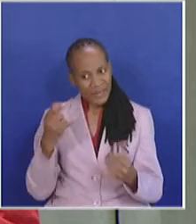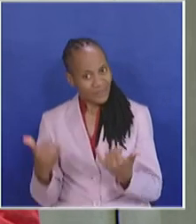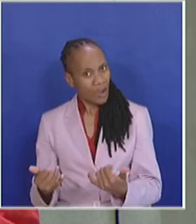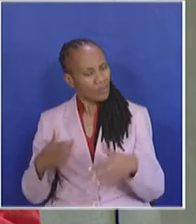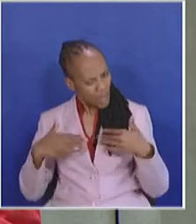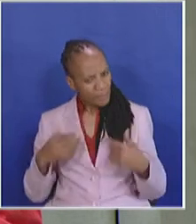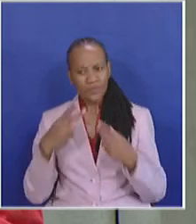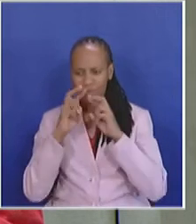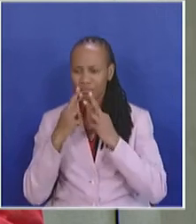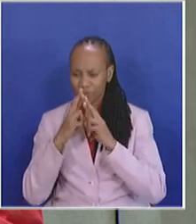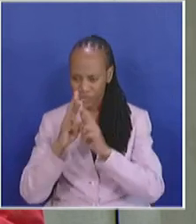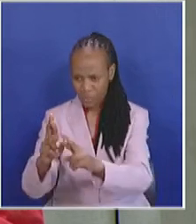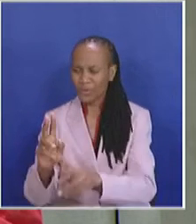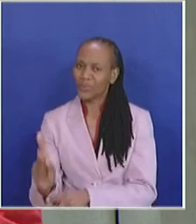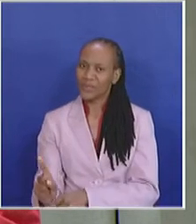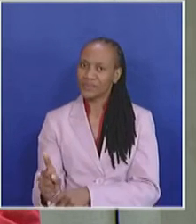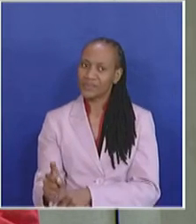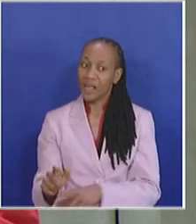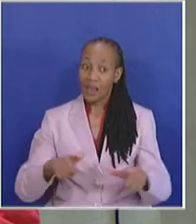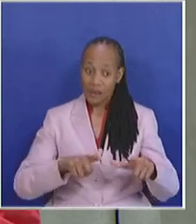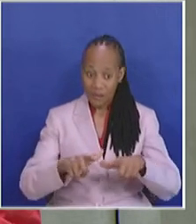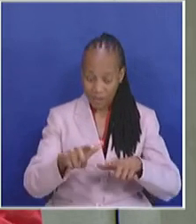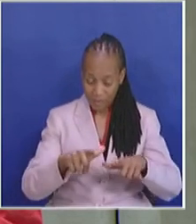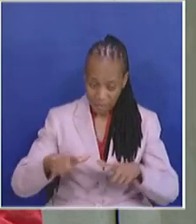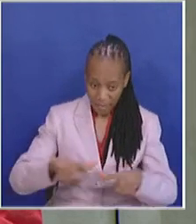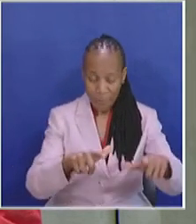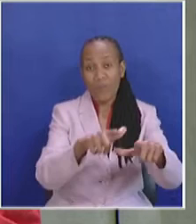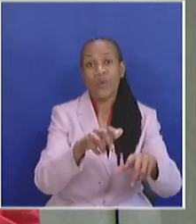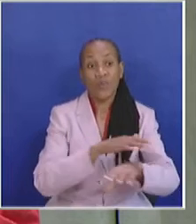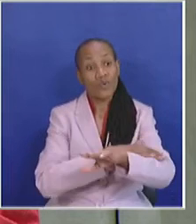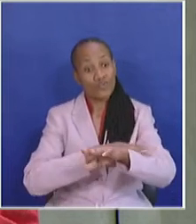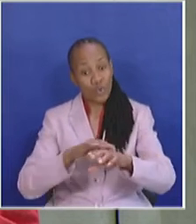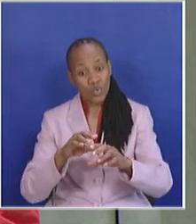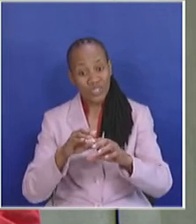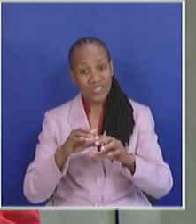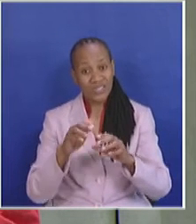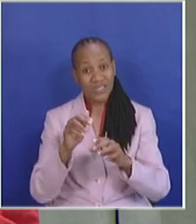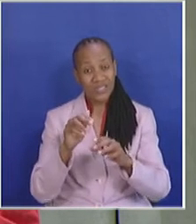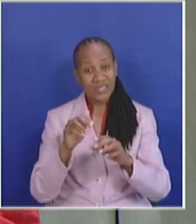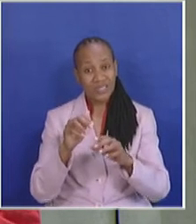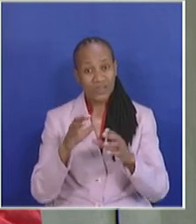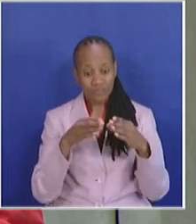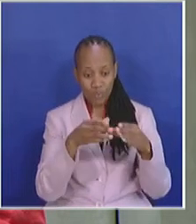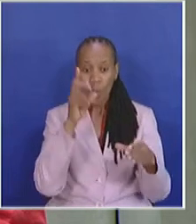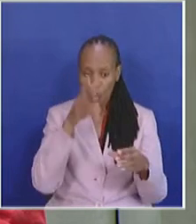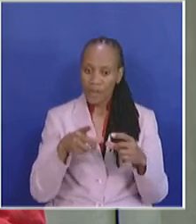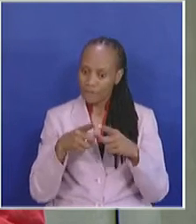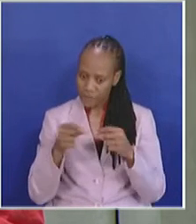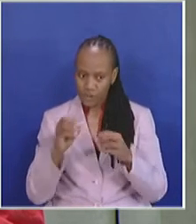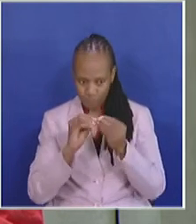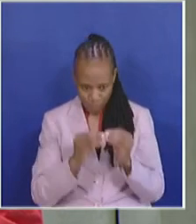House that Road Agency Limpopo is committed to have the road construction completed by the end of